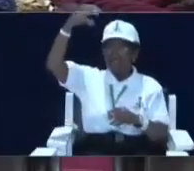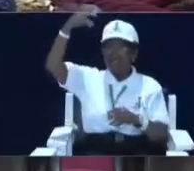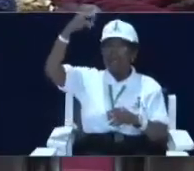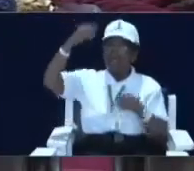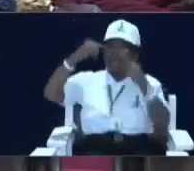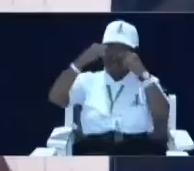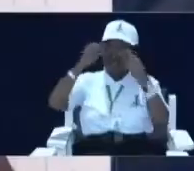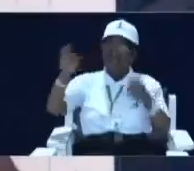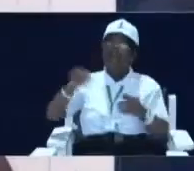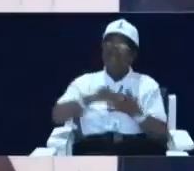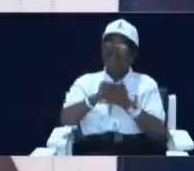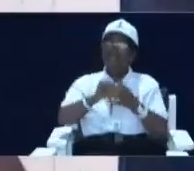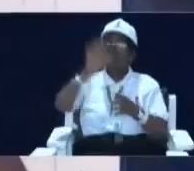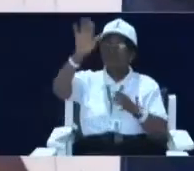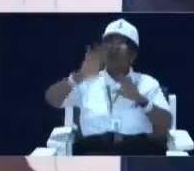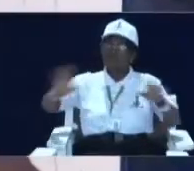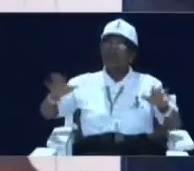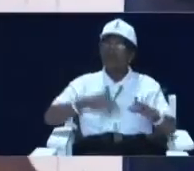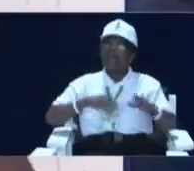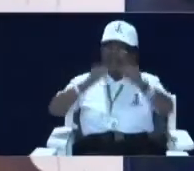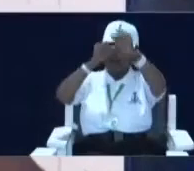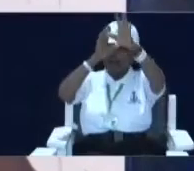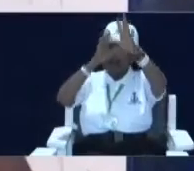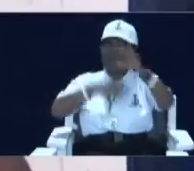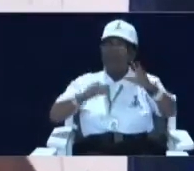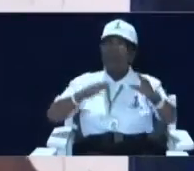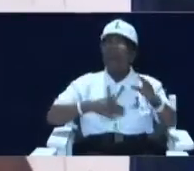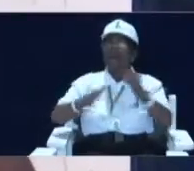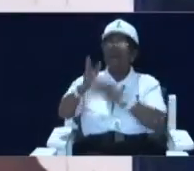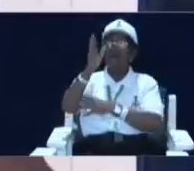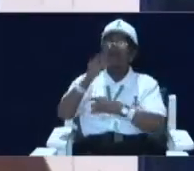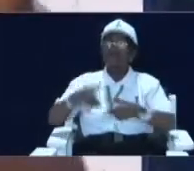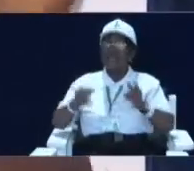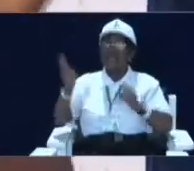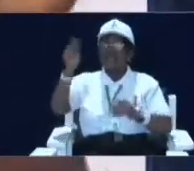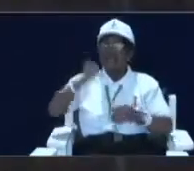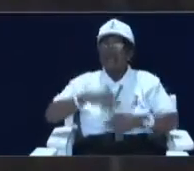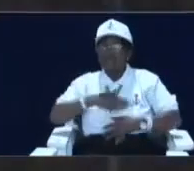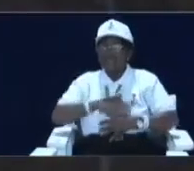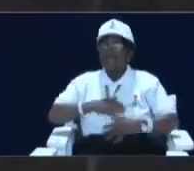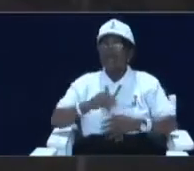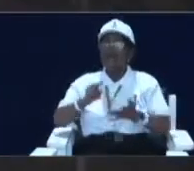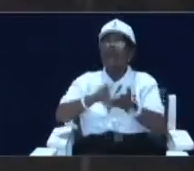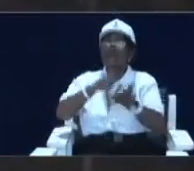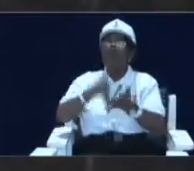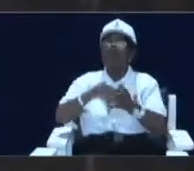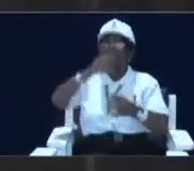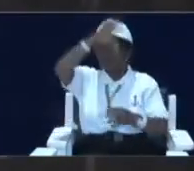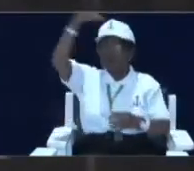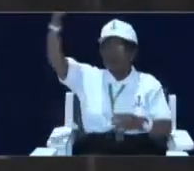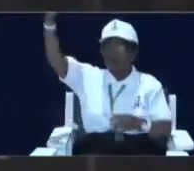Concerning this, your children, my Father and my God, let them enjoy double grace,